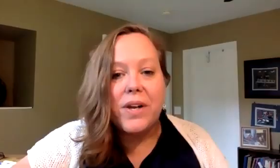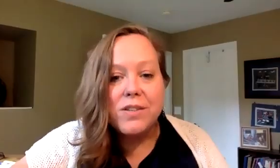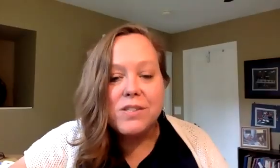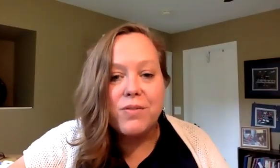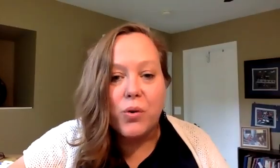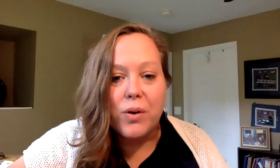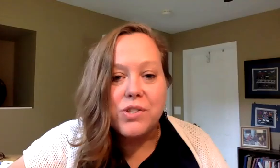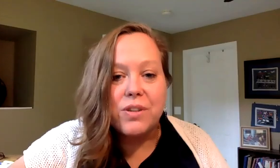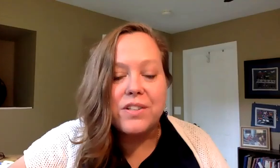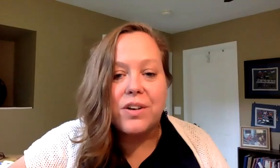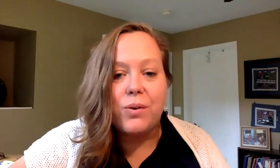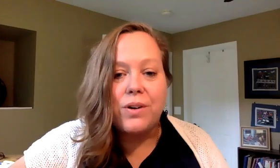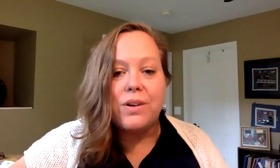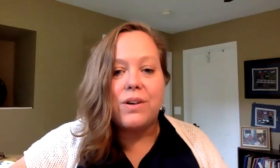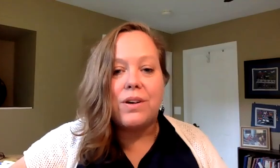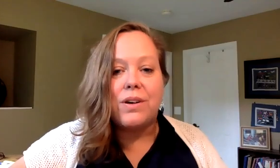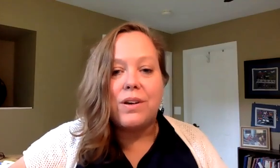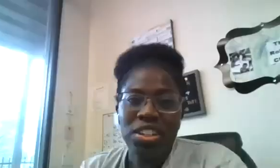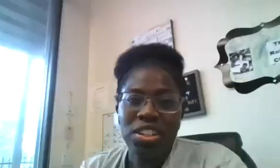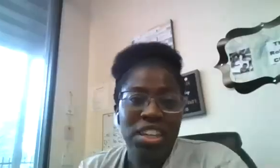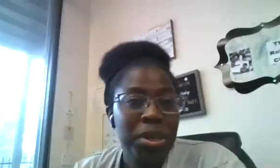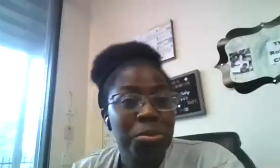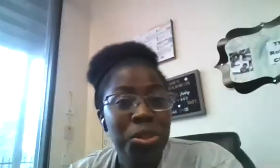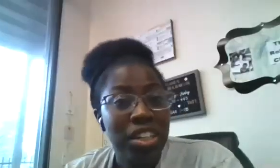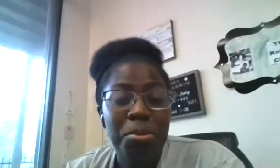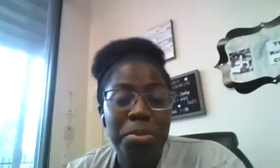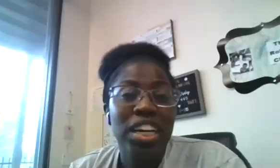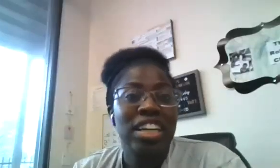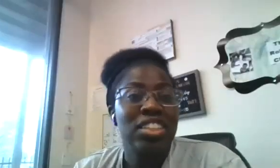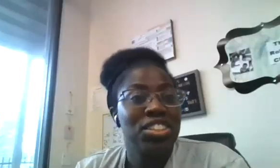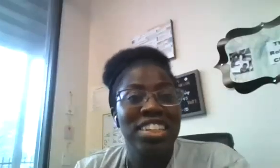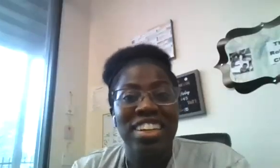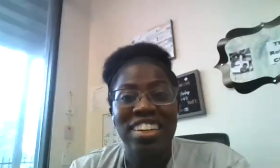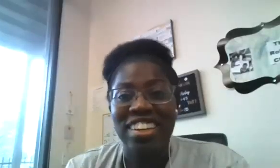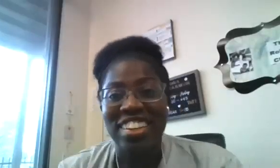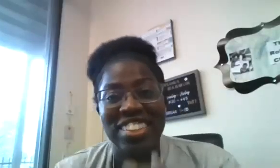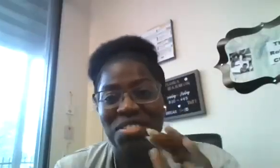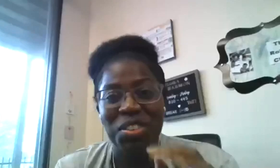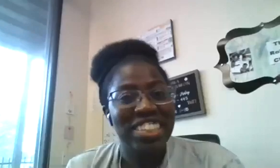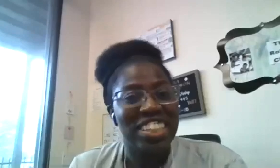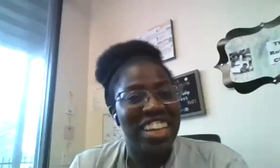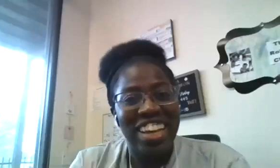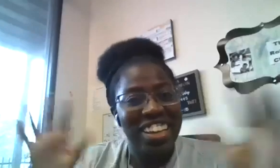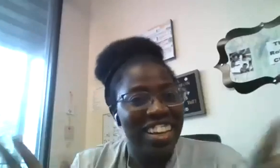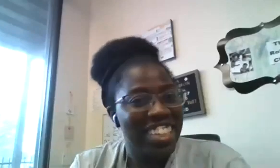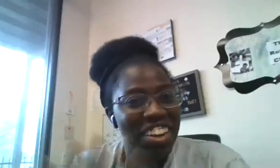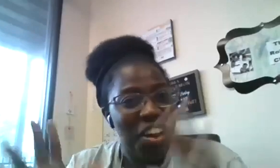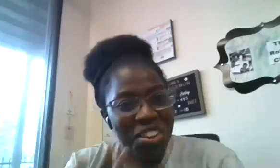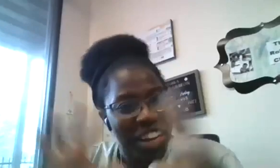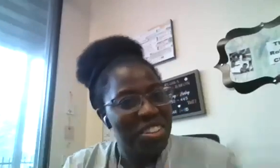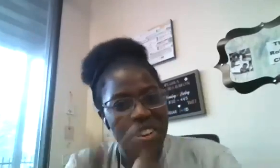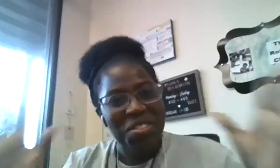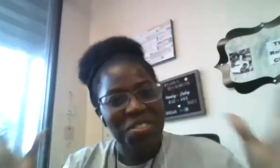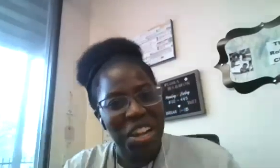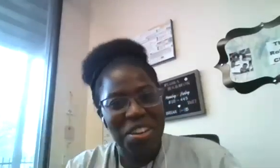Thank you. Flora, would you like to go? Well, I was going to give a much more blunt answer because Bert is like, Nena's, they're all